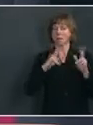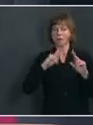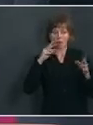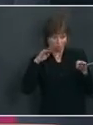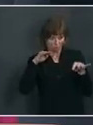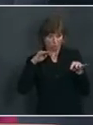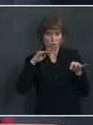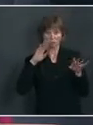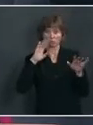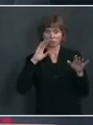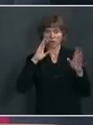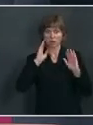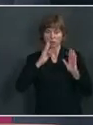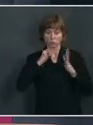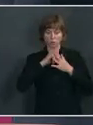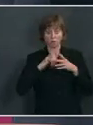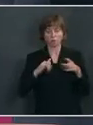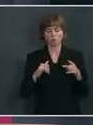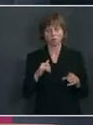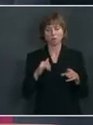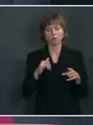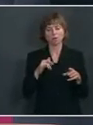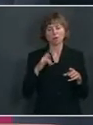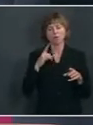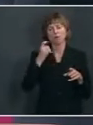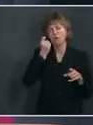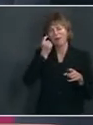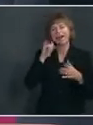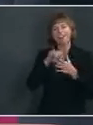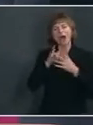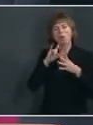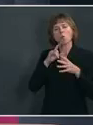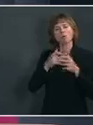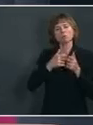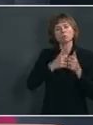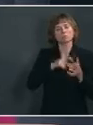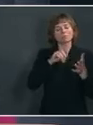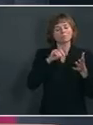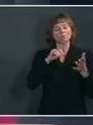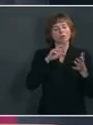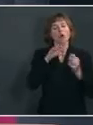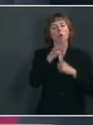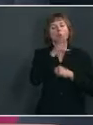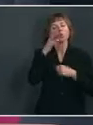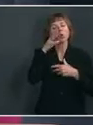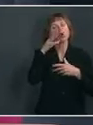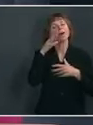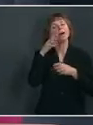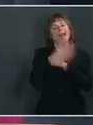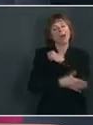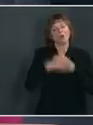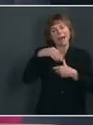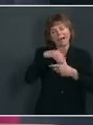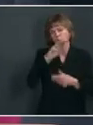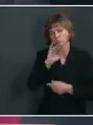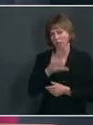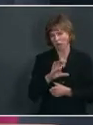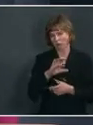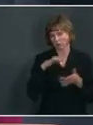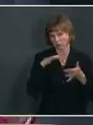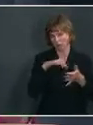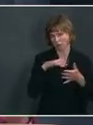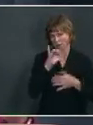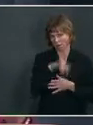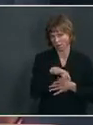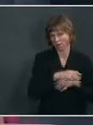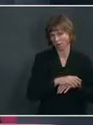was based on kind of an area that was more rural in Wisconsin. It was not, and I think what Dr. Walensky has said is